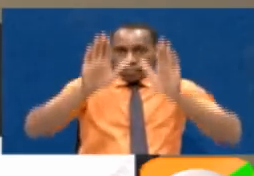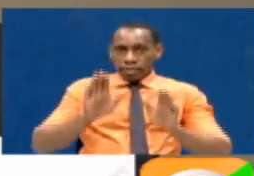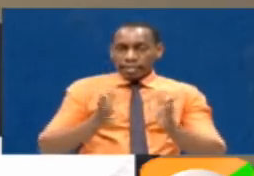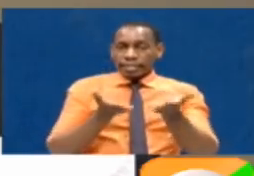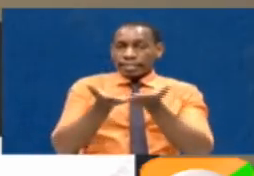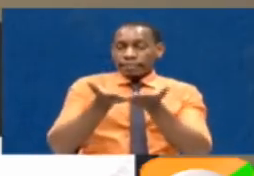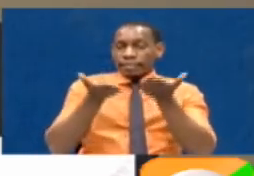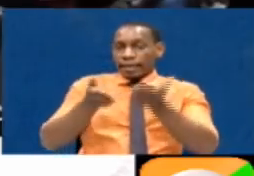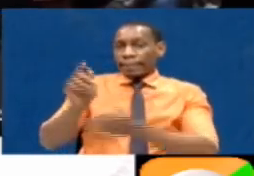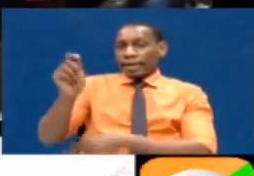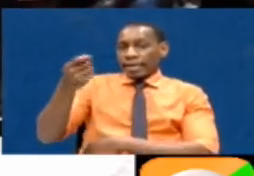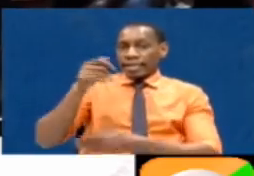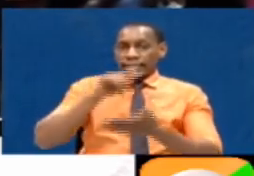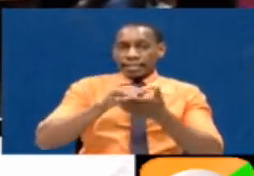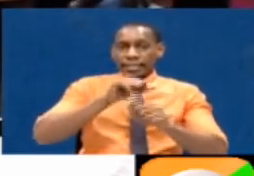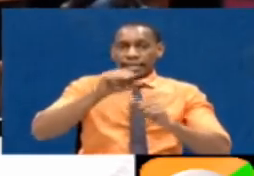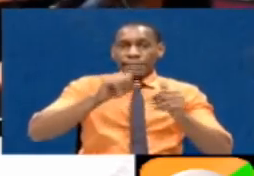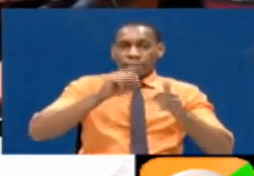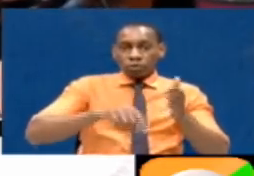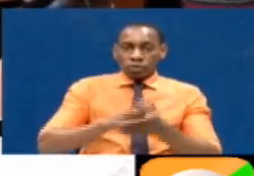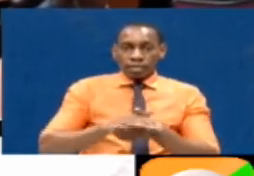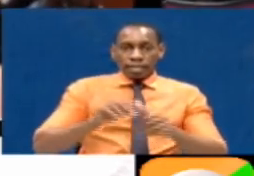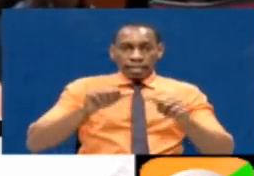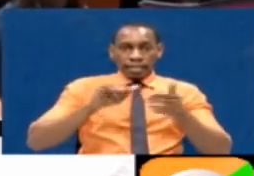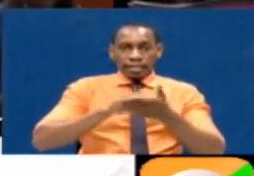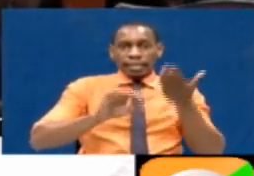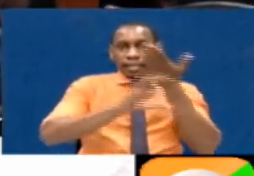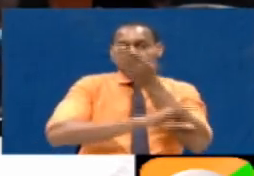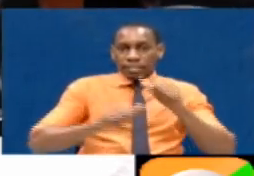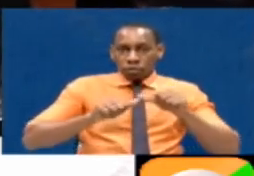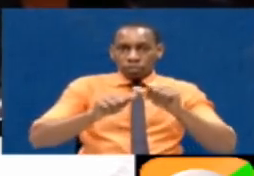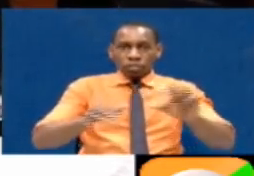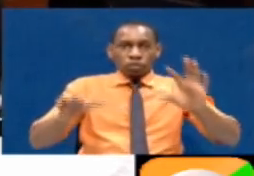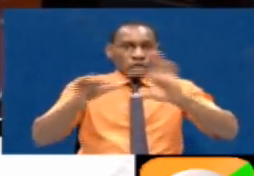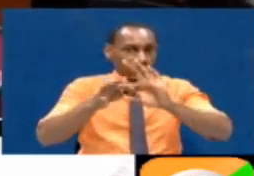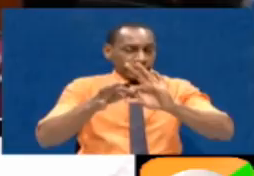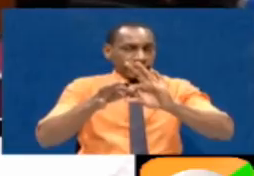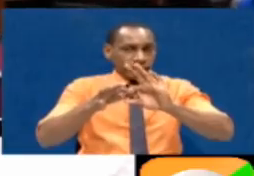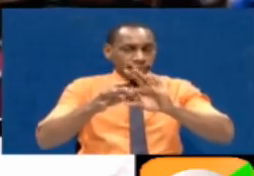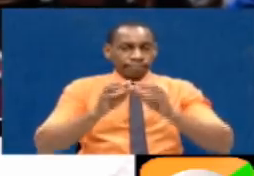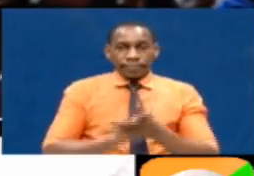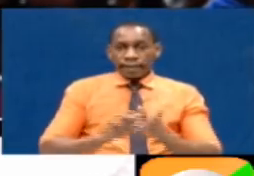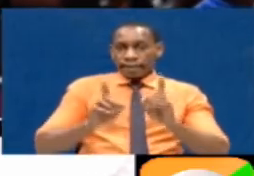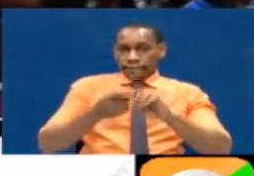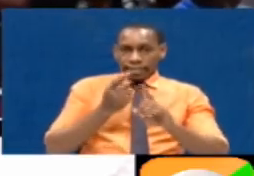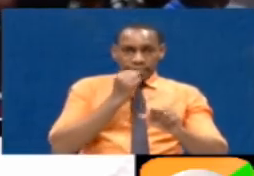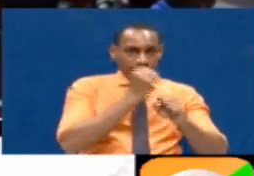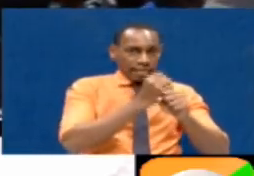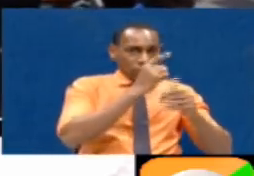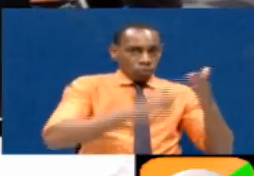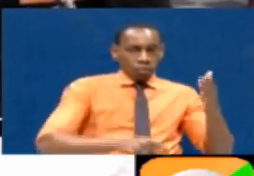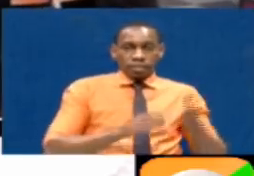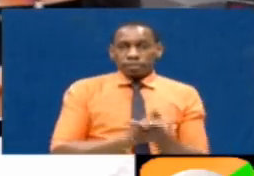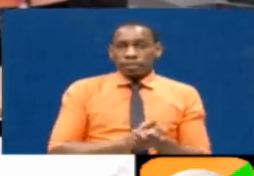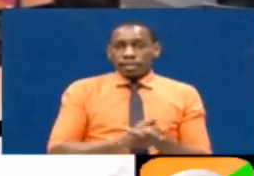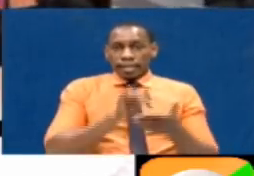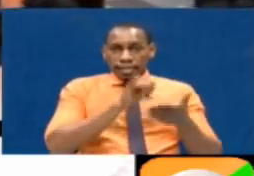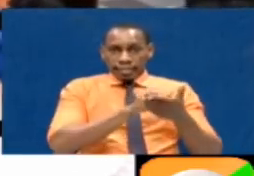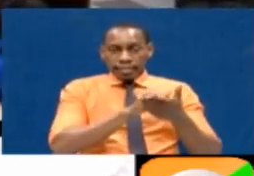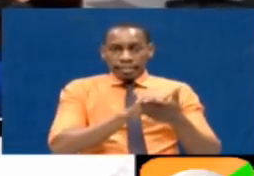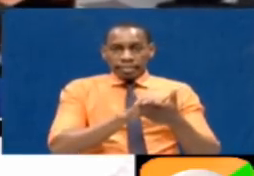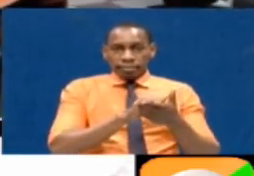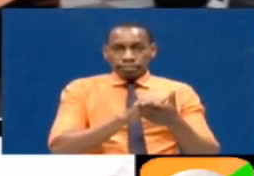this country, which is about keeping the country connected. And therefore, the first thing we have done is to ensure that